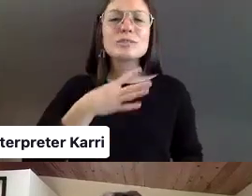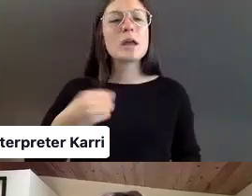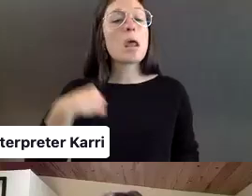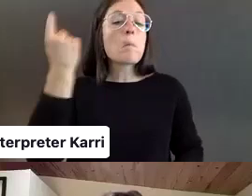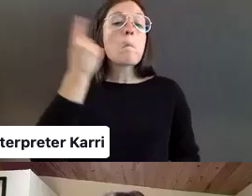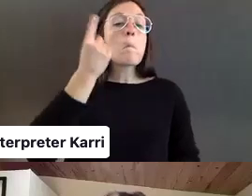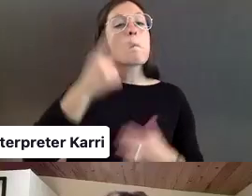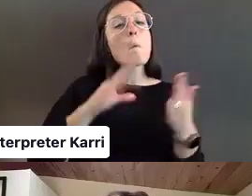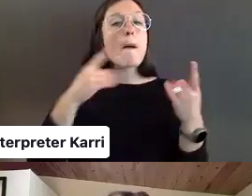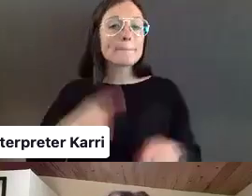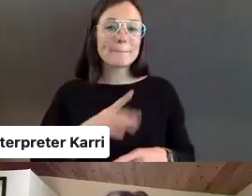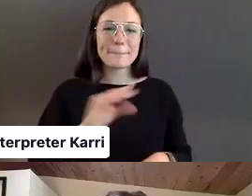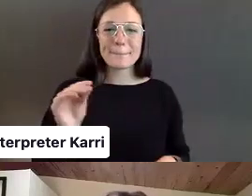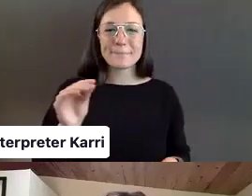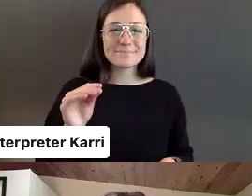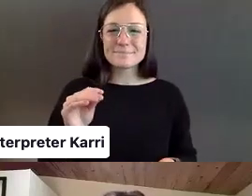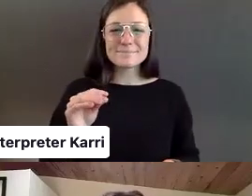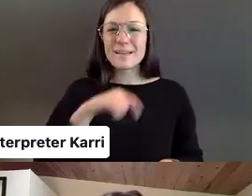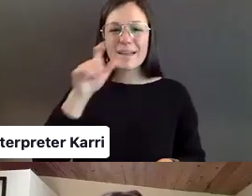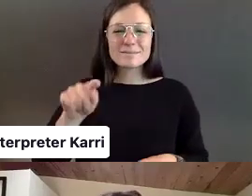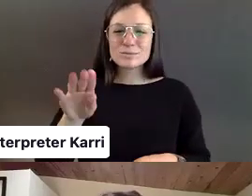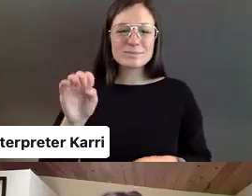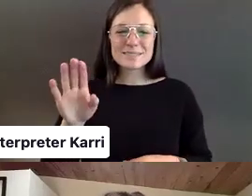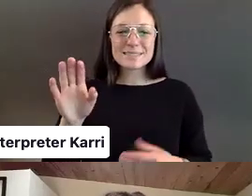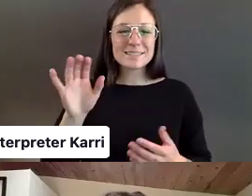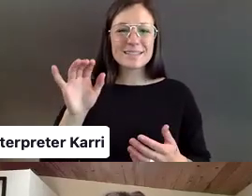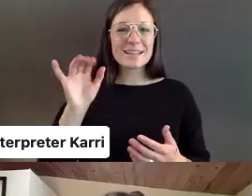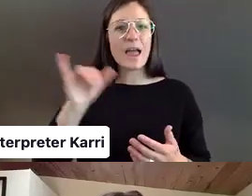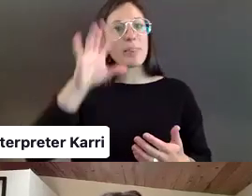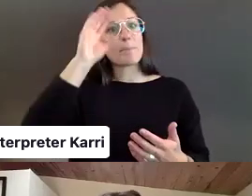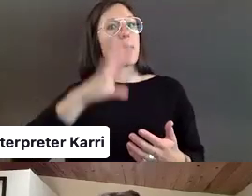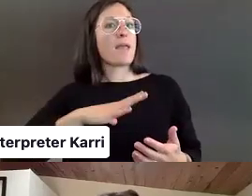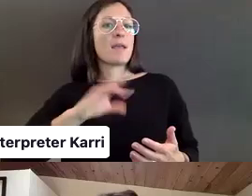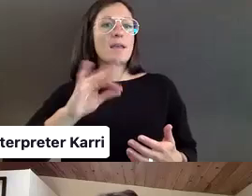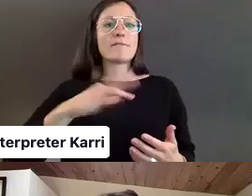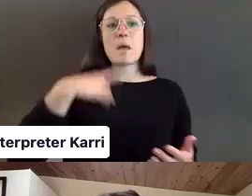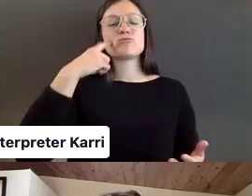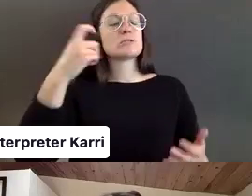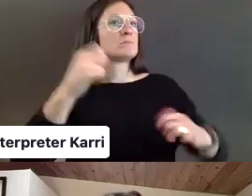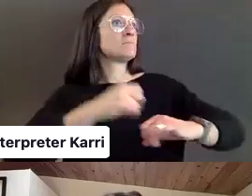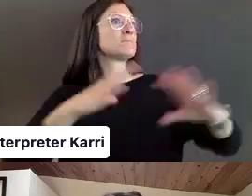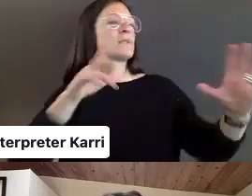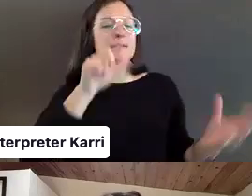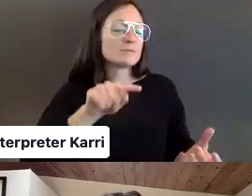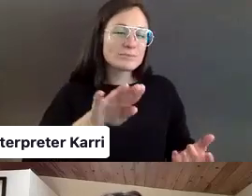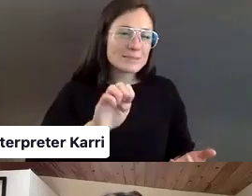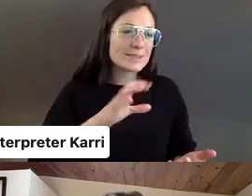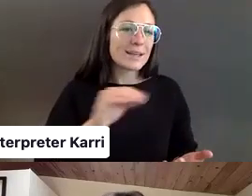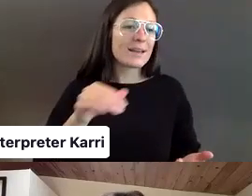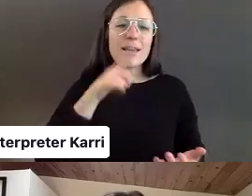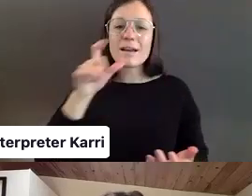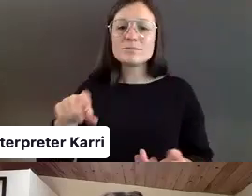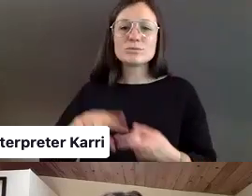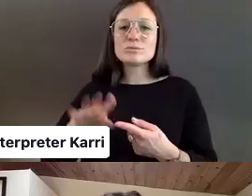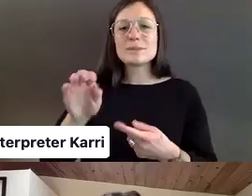going to happen. And it doesn't have to be like the guy of my dreams. It doesn't even have to be somebody that I ever